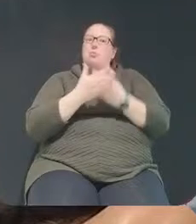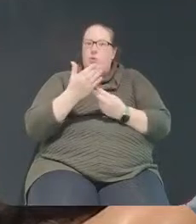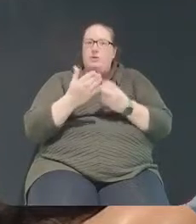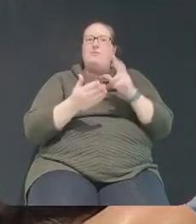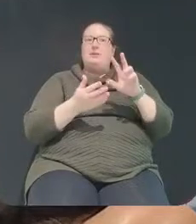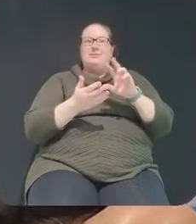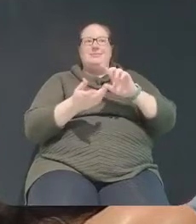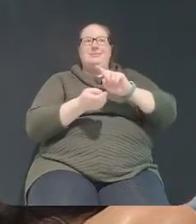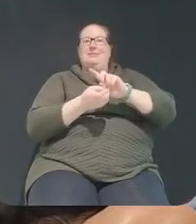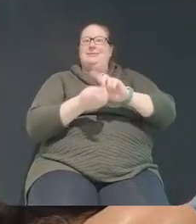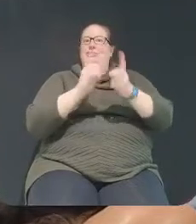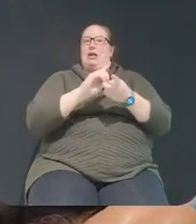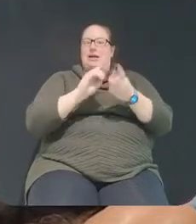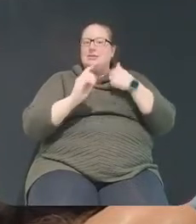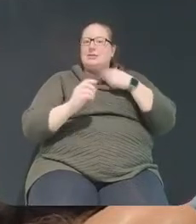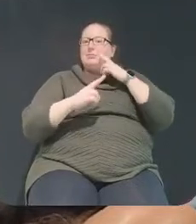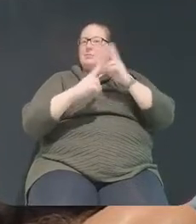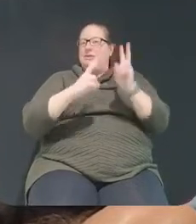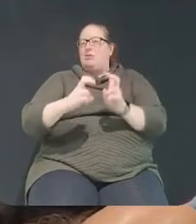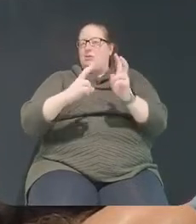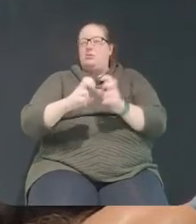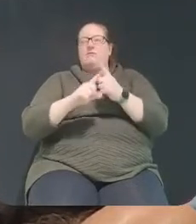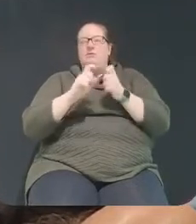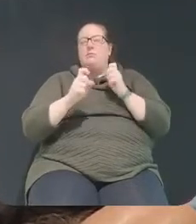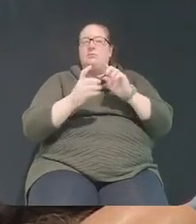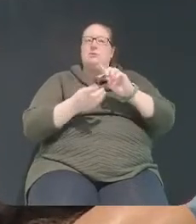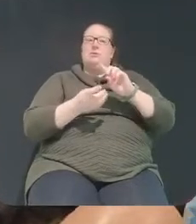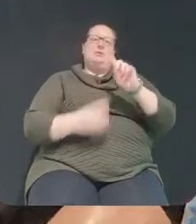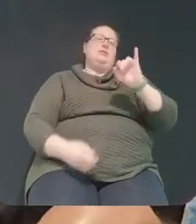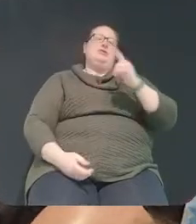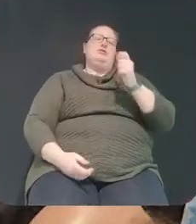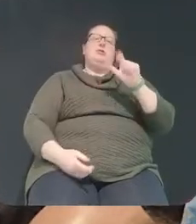and downloaded from our digital collections site.